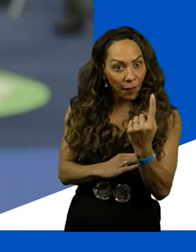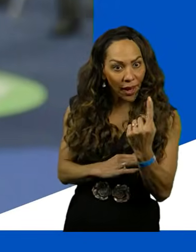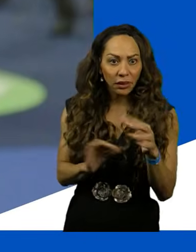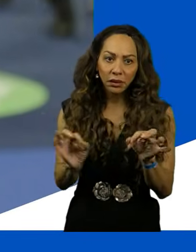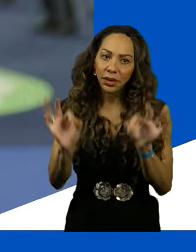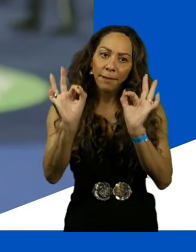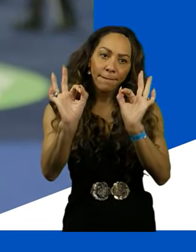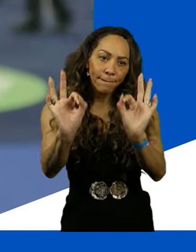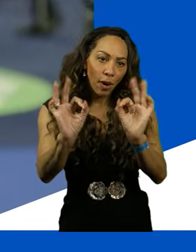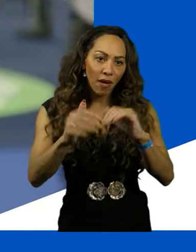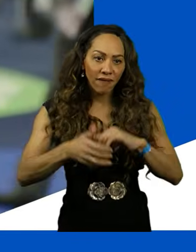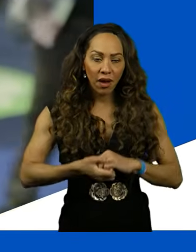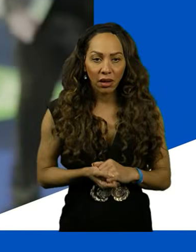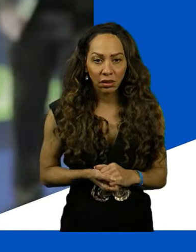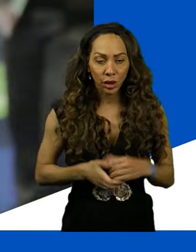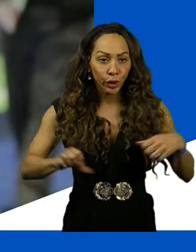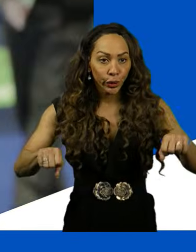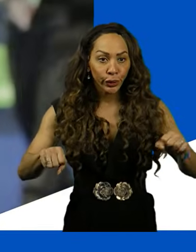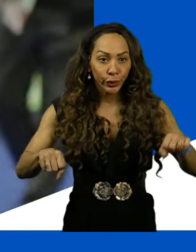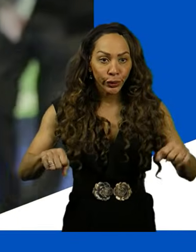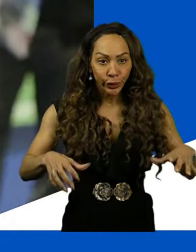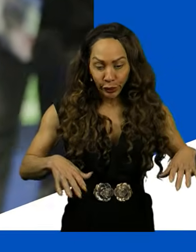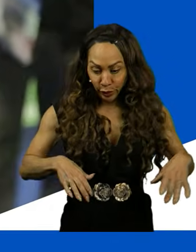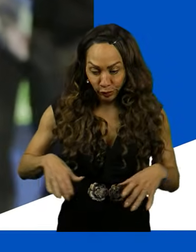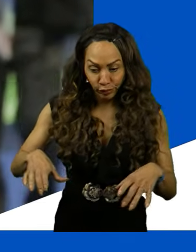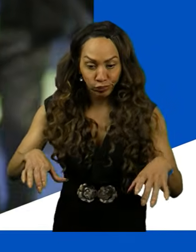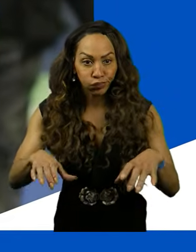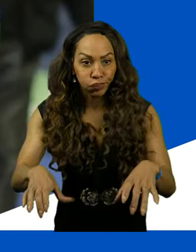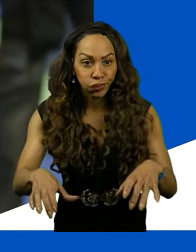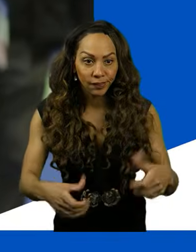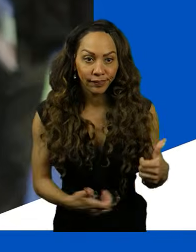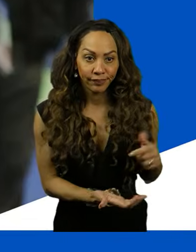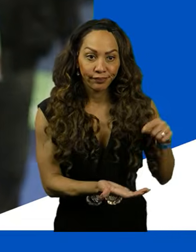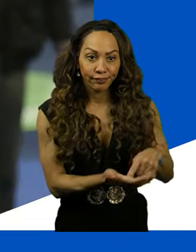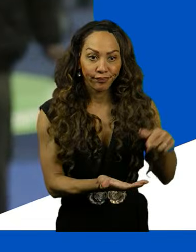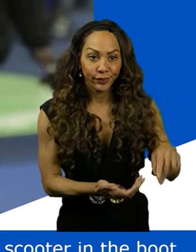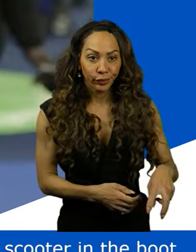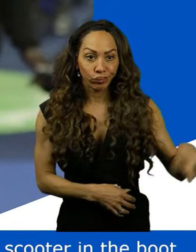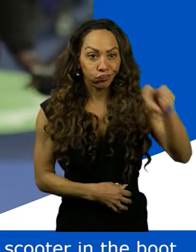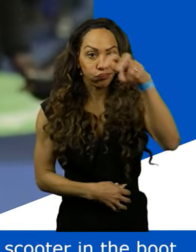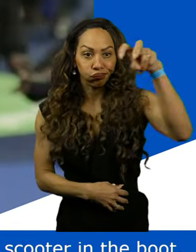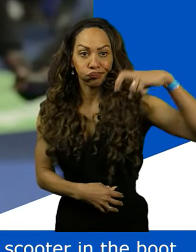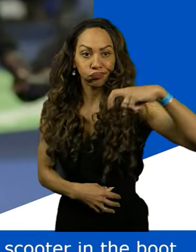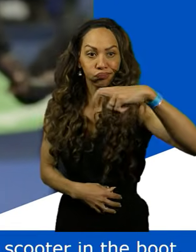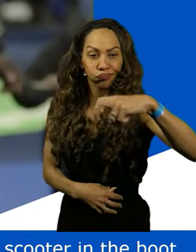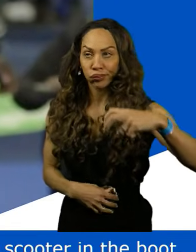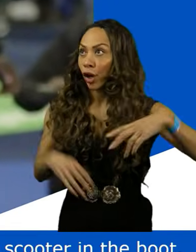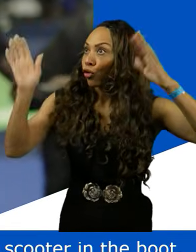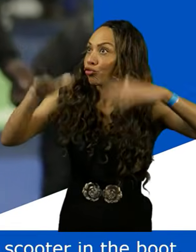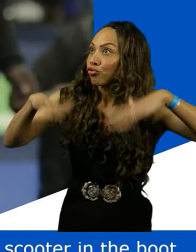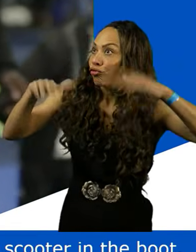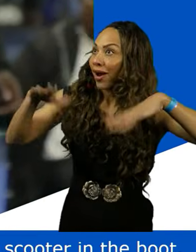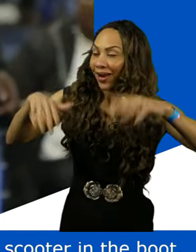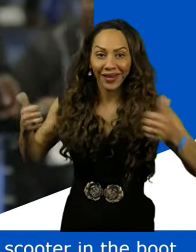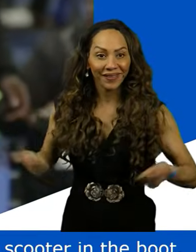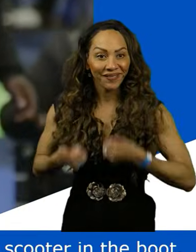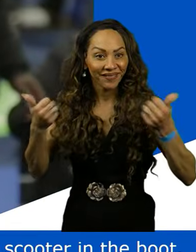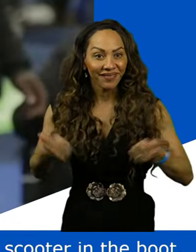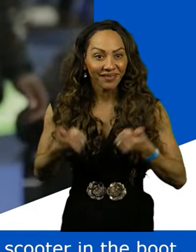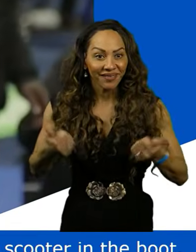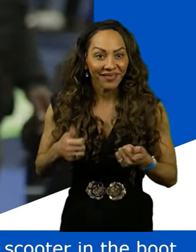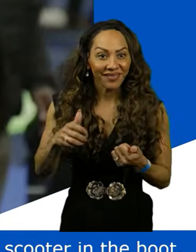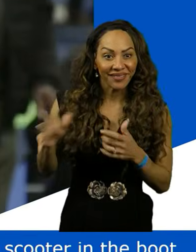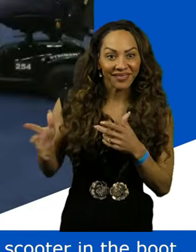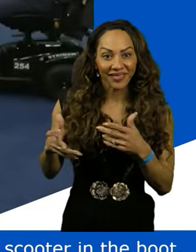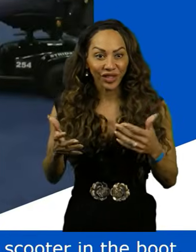literally pop the scooter in the boots nice and quickly. You know, it's a rainy day, you want to get back, you've done your shopping. It takes all that